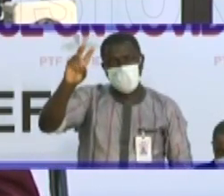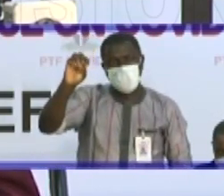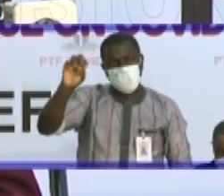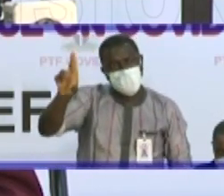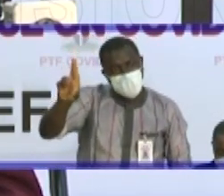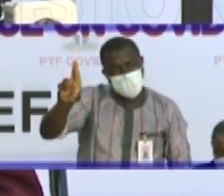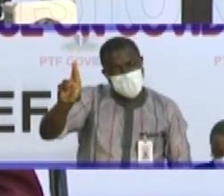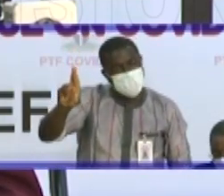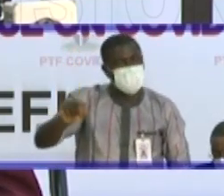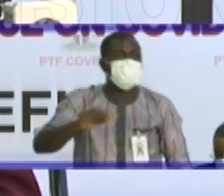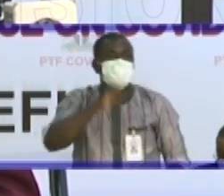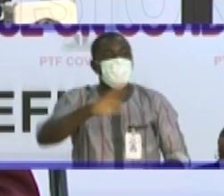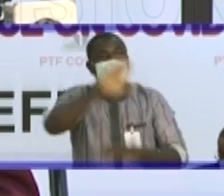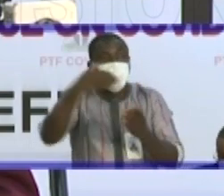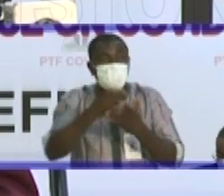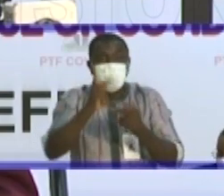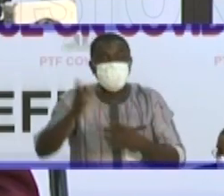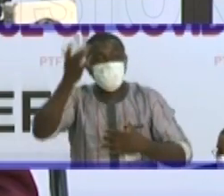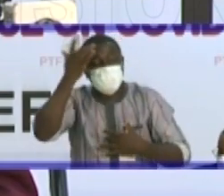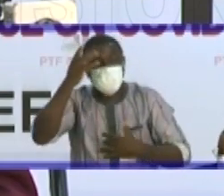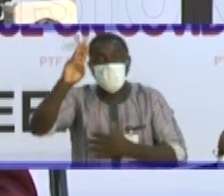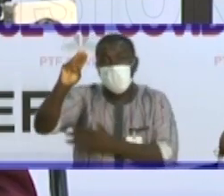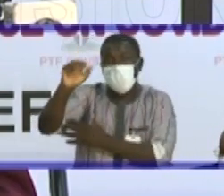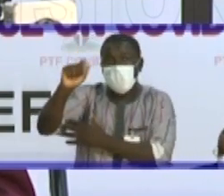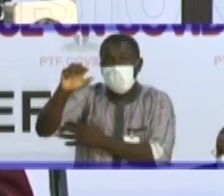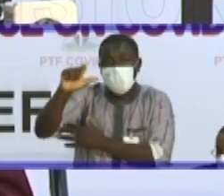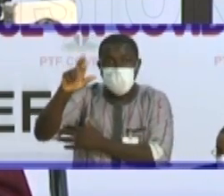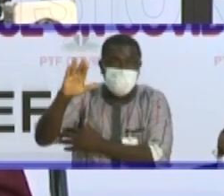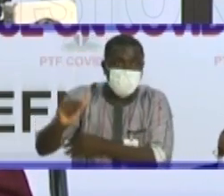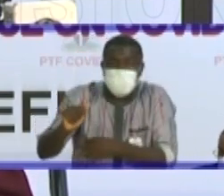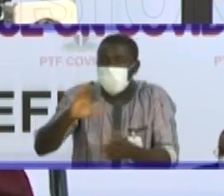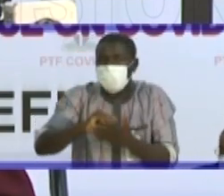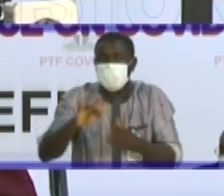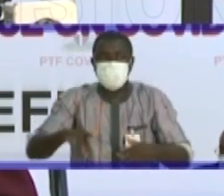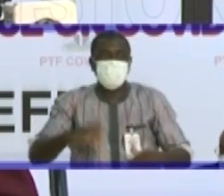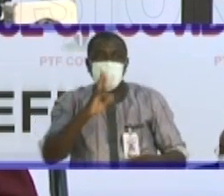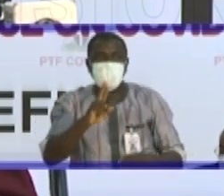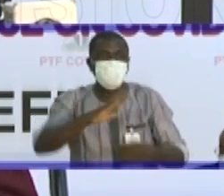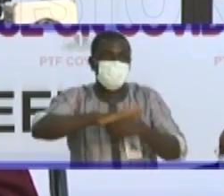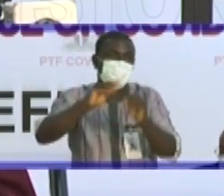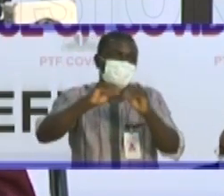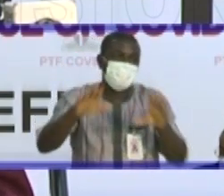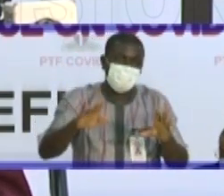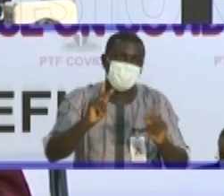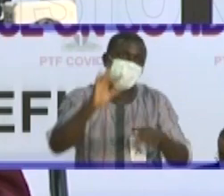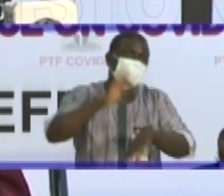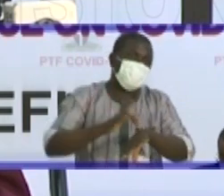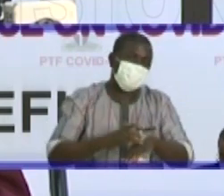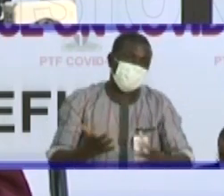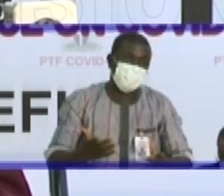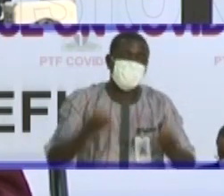corona-related. You know that malaria is endemic in this country, so malaria will give you fever. Many